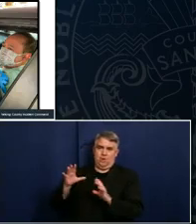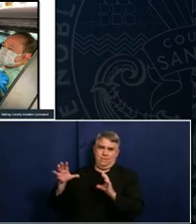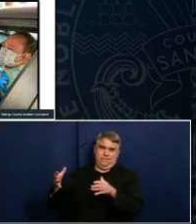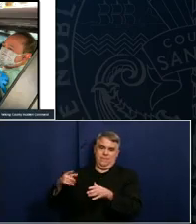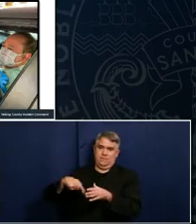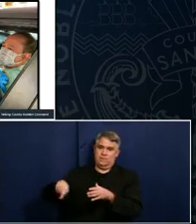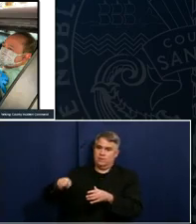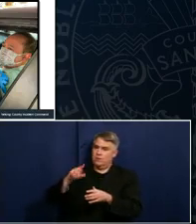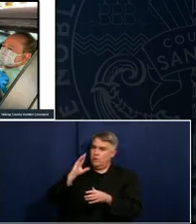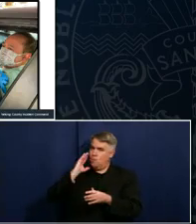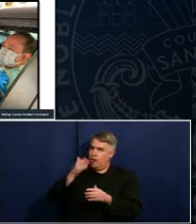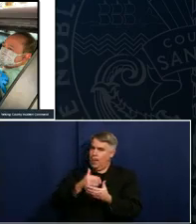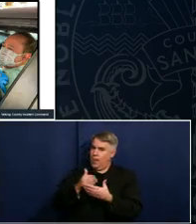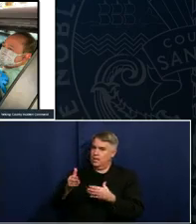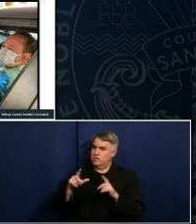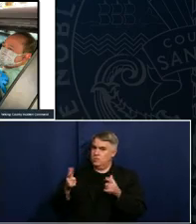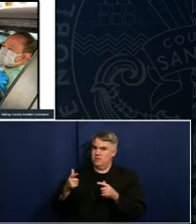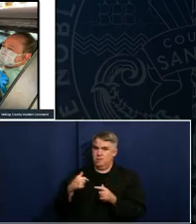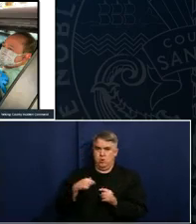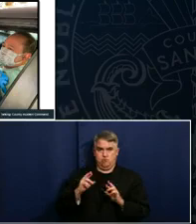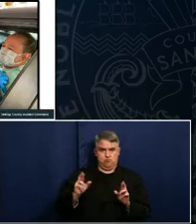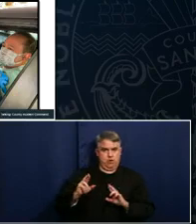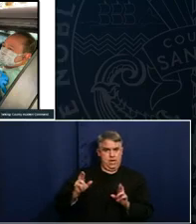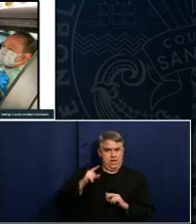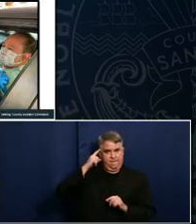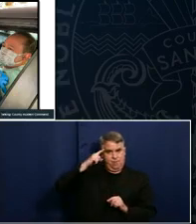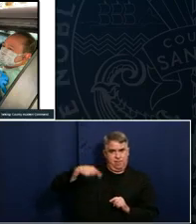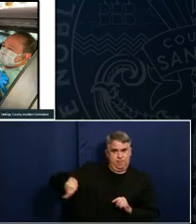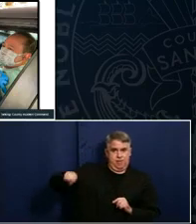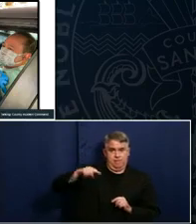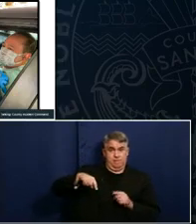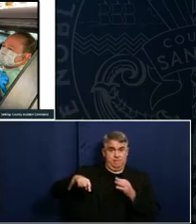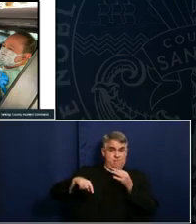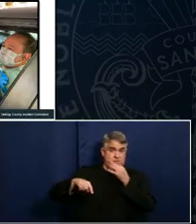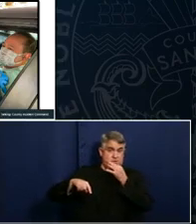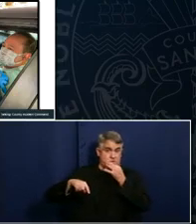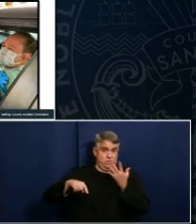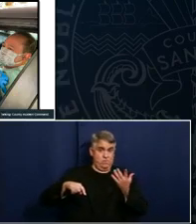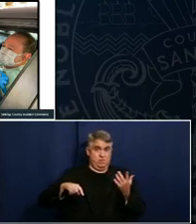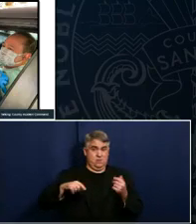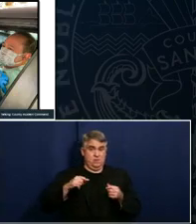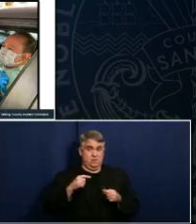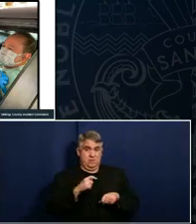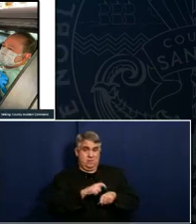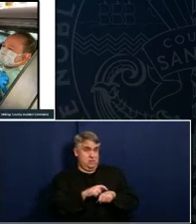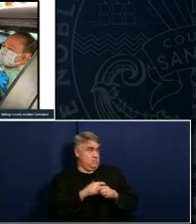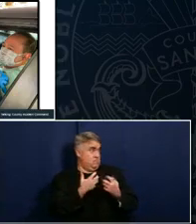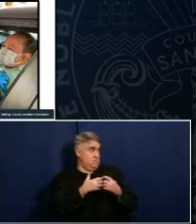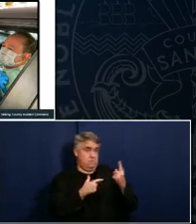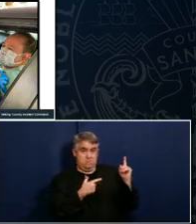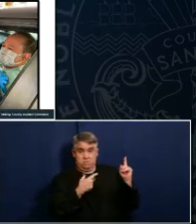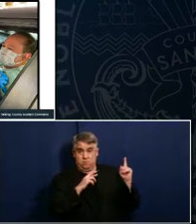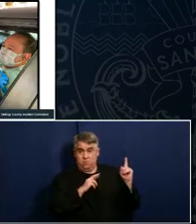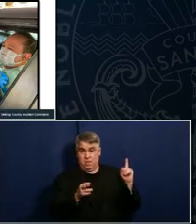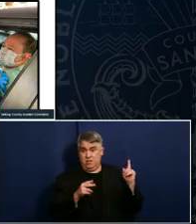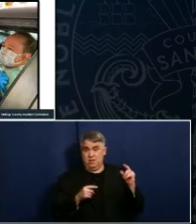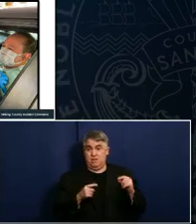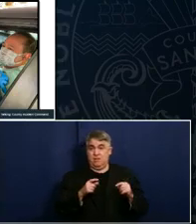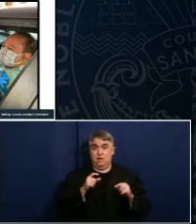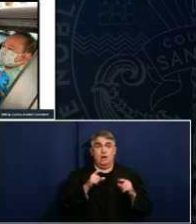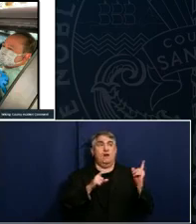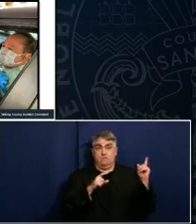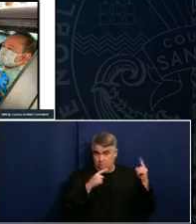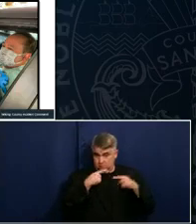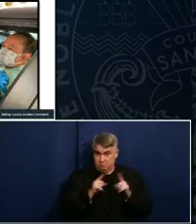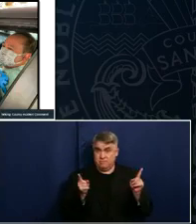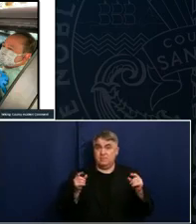now preparing for, that as soon as it is the appropriate point of the health officer announces we move to those groups,